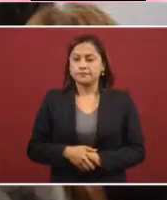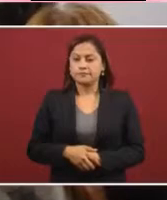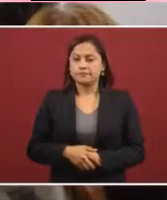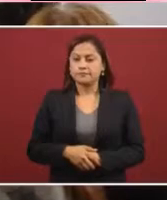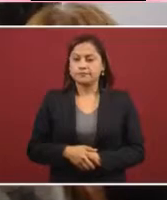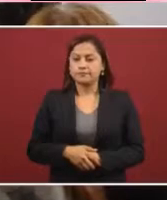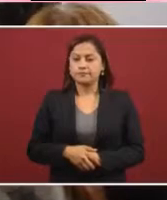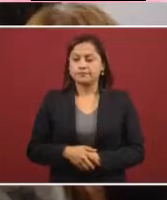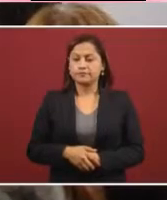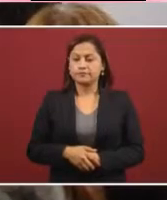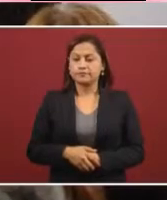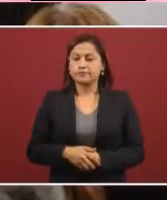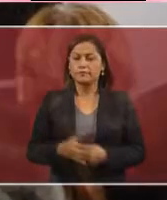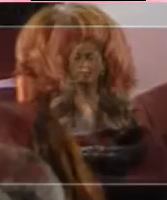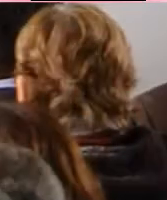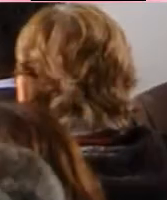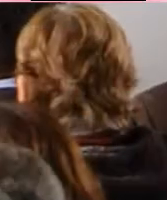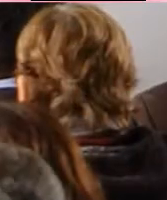from